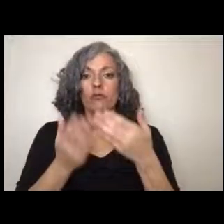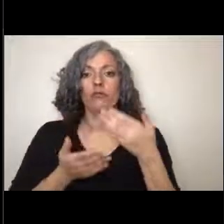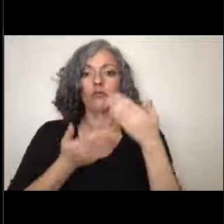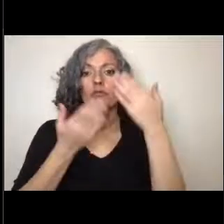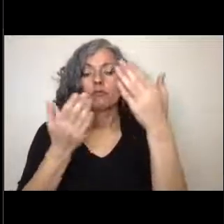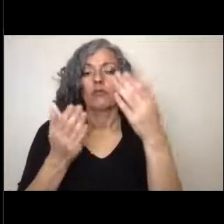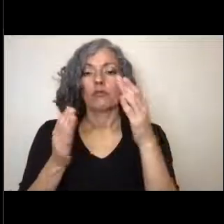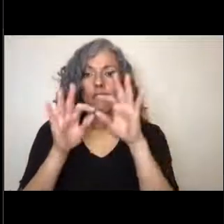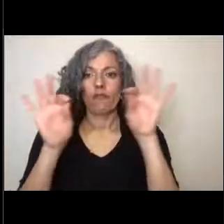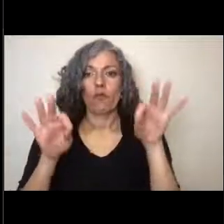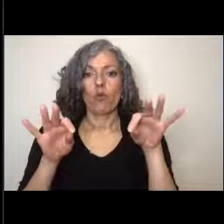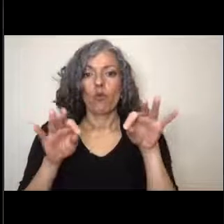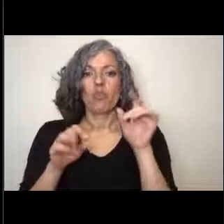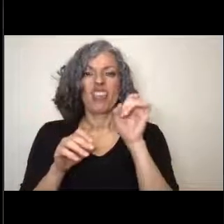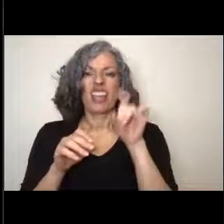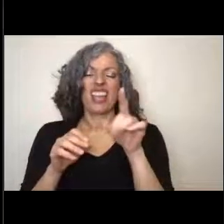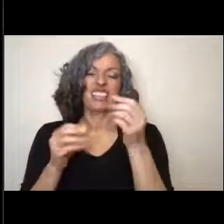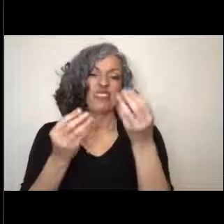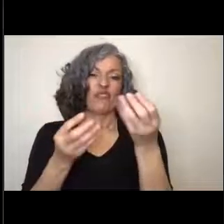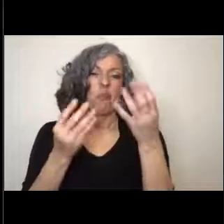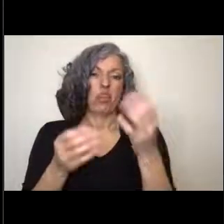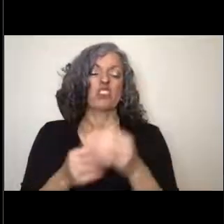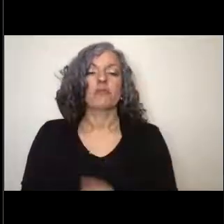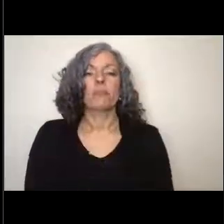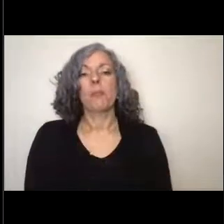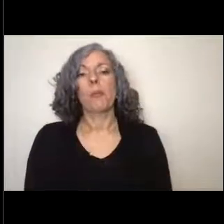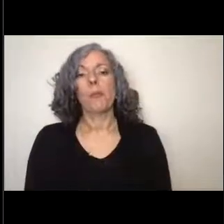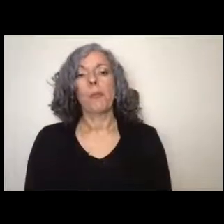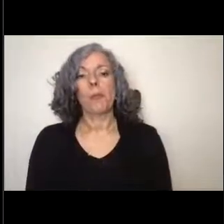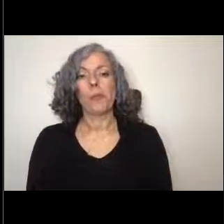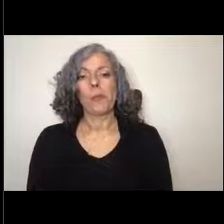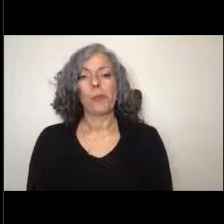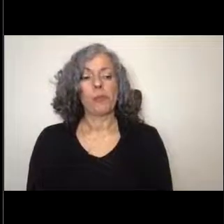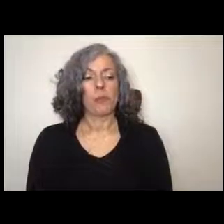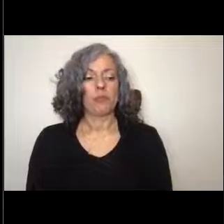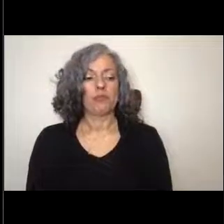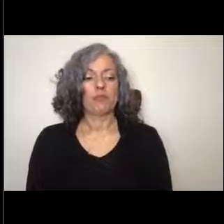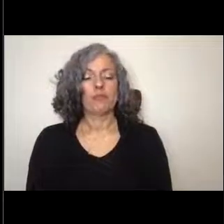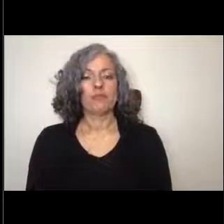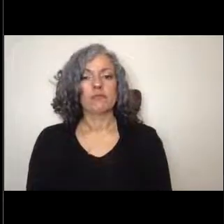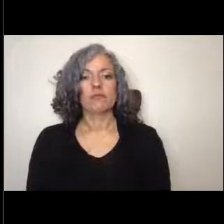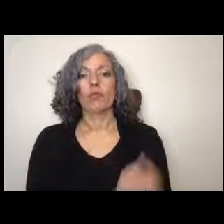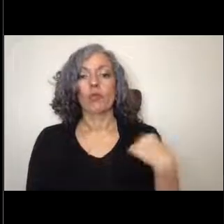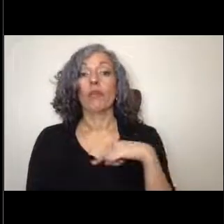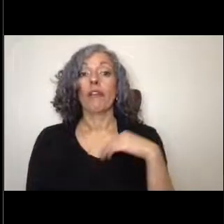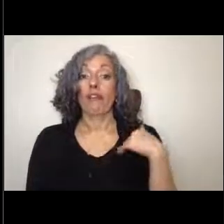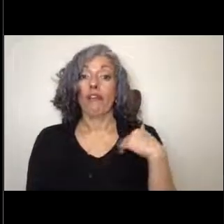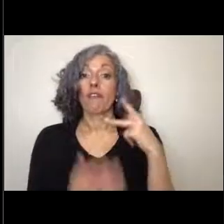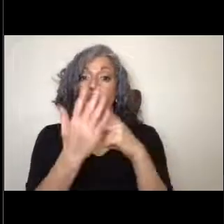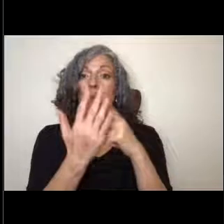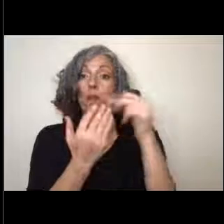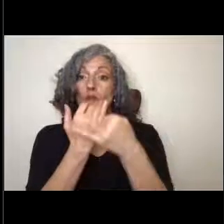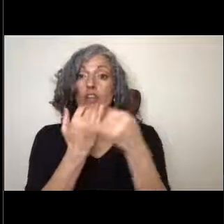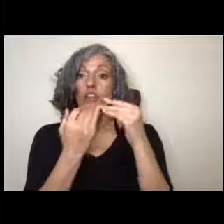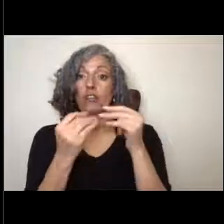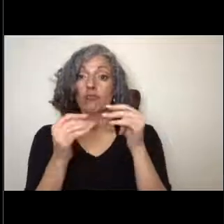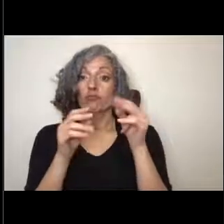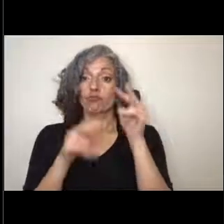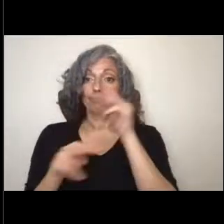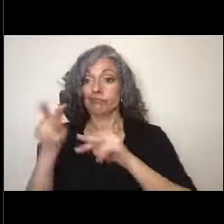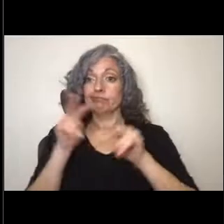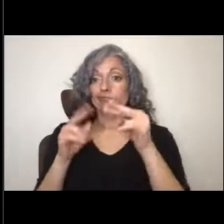form that asks for information in a lot of areas. Next slide. We have a project review team that reviewed all the projects,